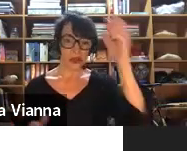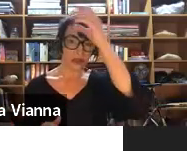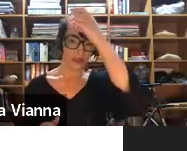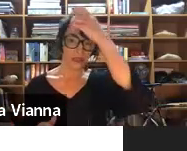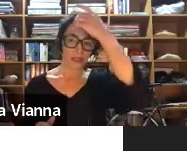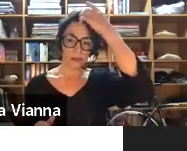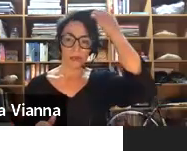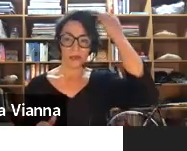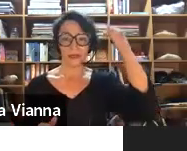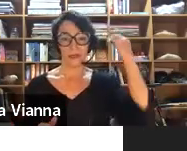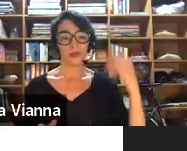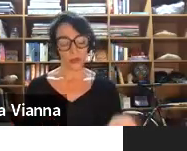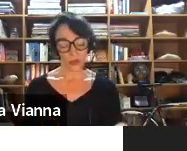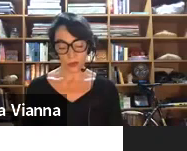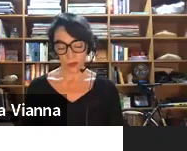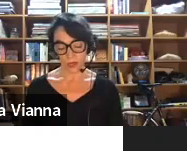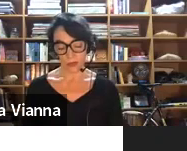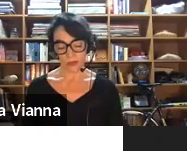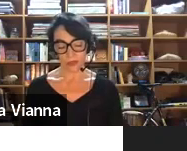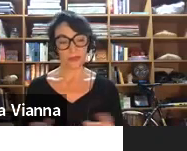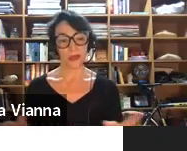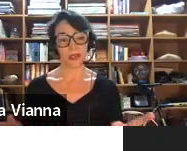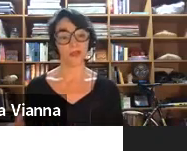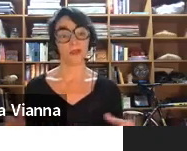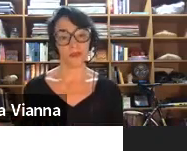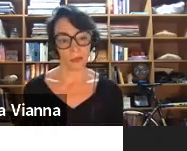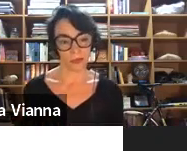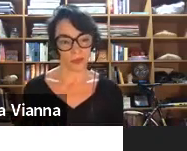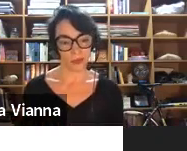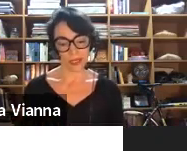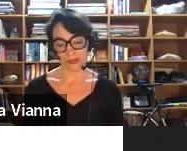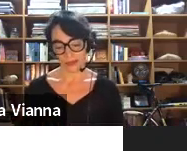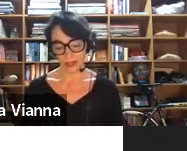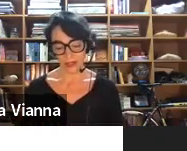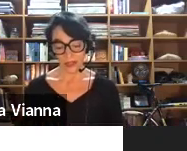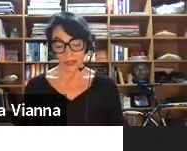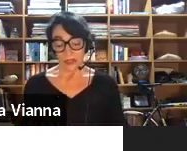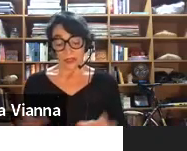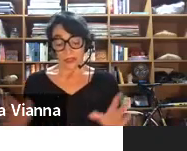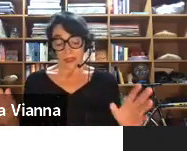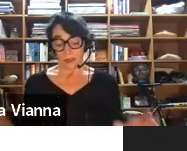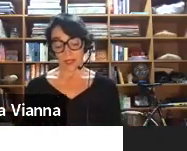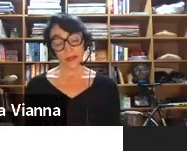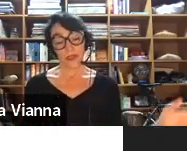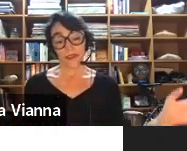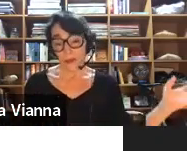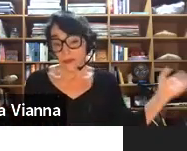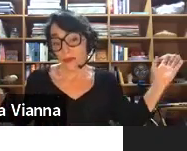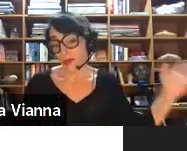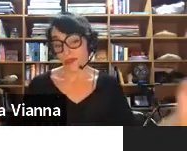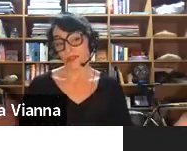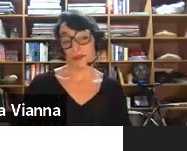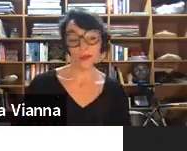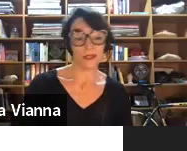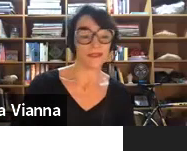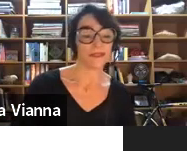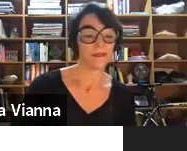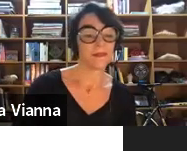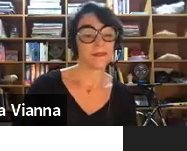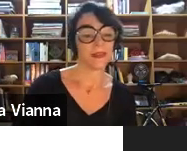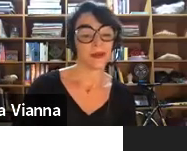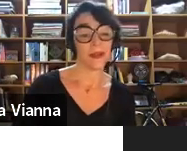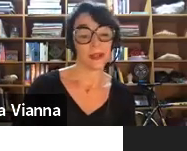2 minutes long, but it was horrible. I was terrified. It was the first time I was doing live TV. But anyways, that was my first